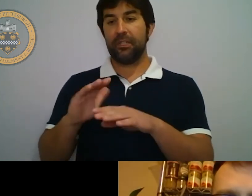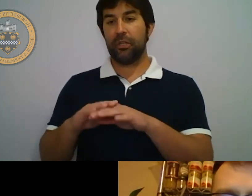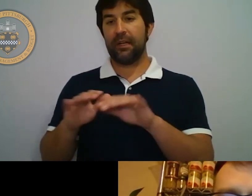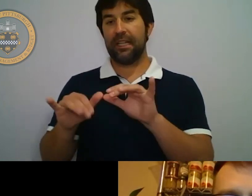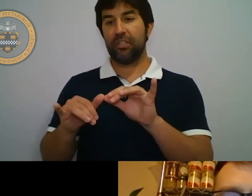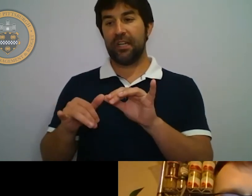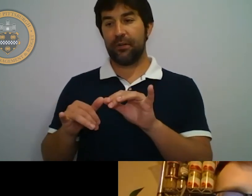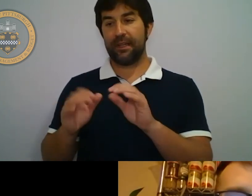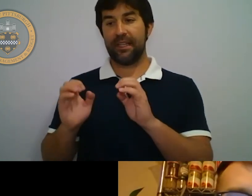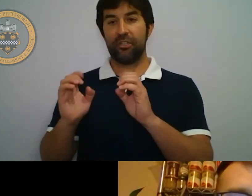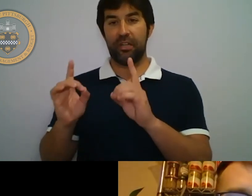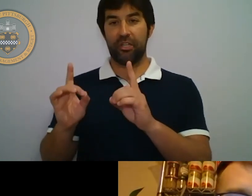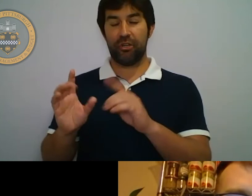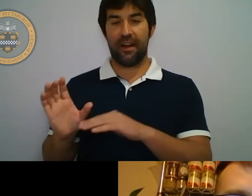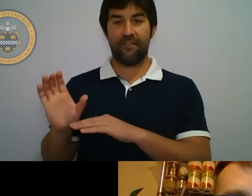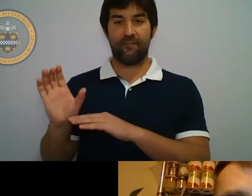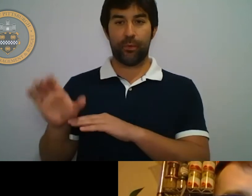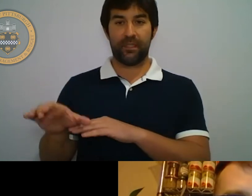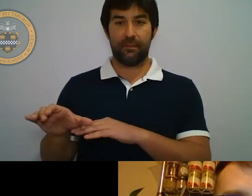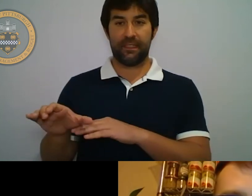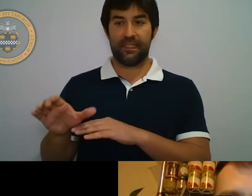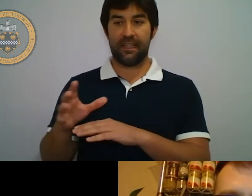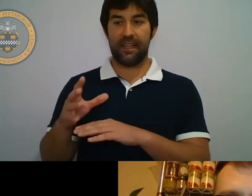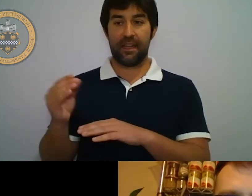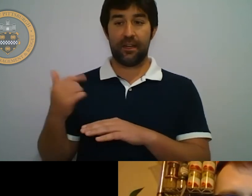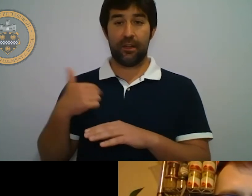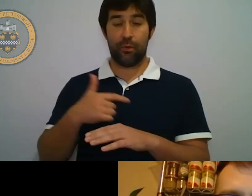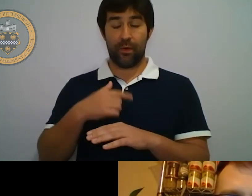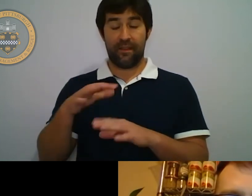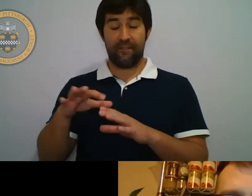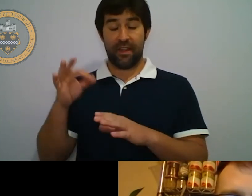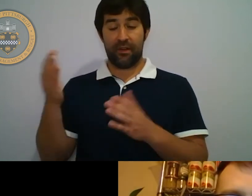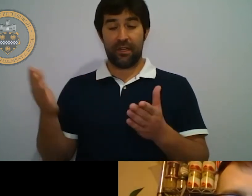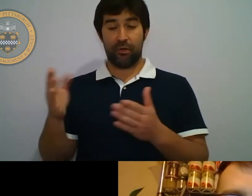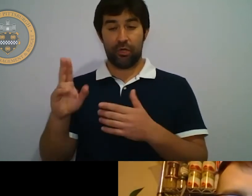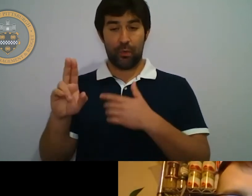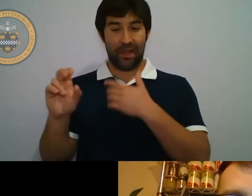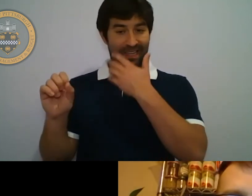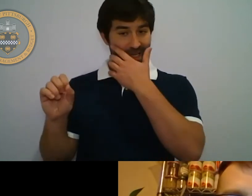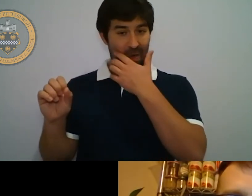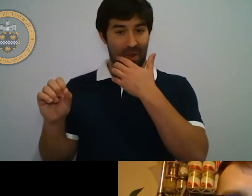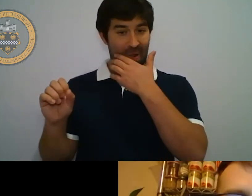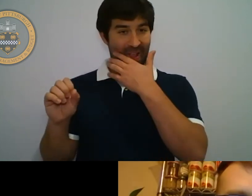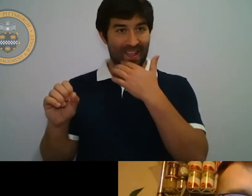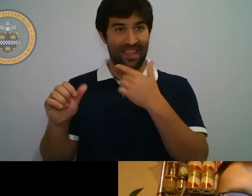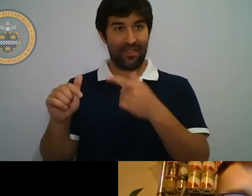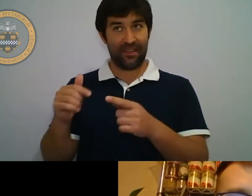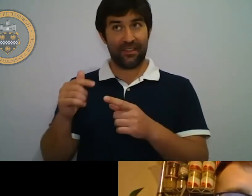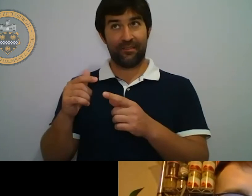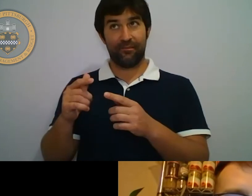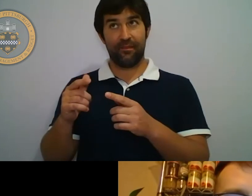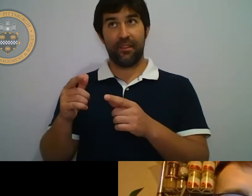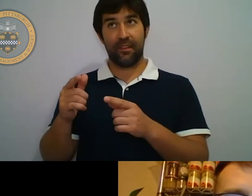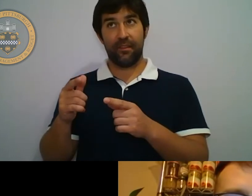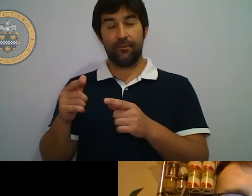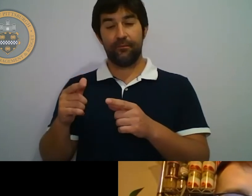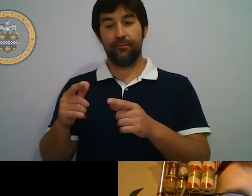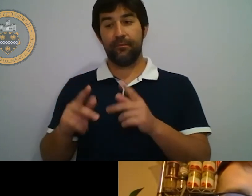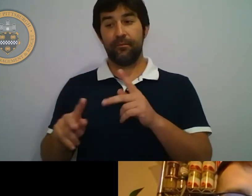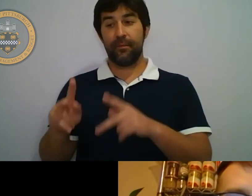cost. Do you want to talk, since we have Mike here, do you want to talk about the kind of variance we see, especially in signal projects?